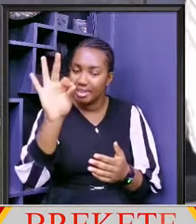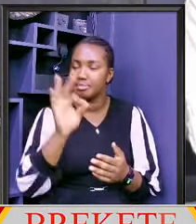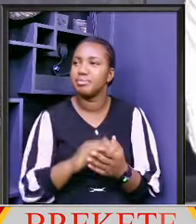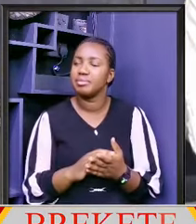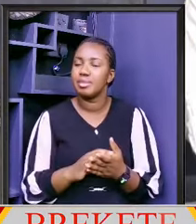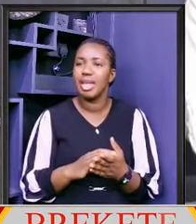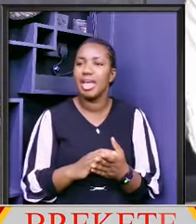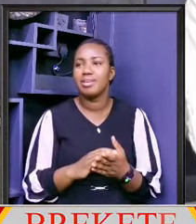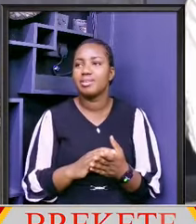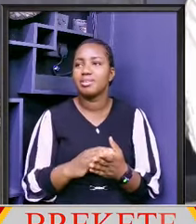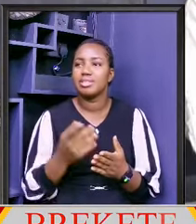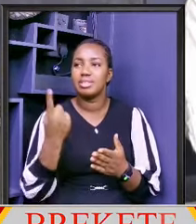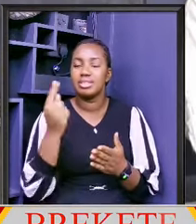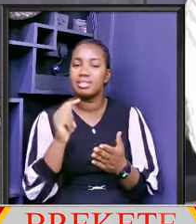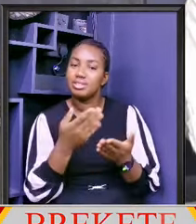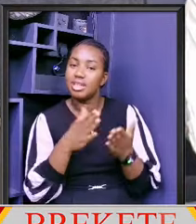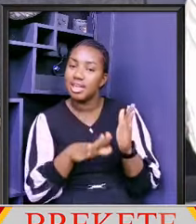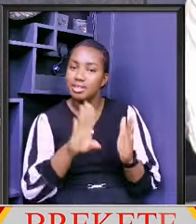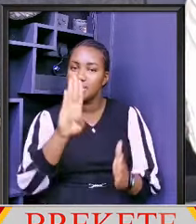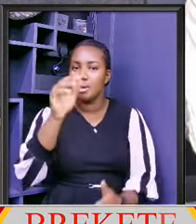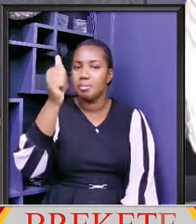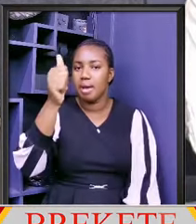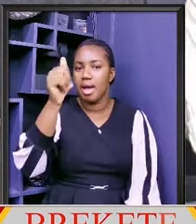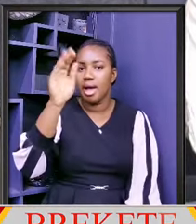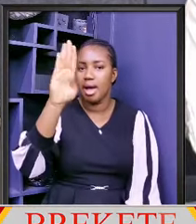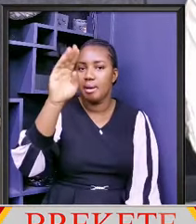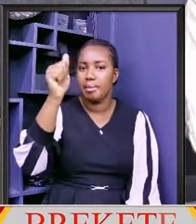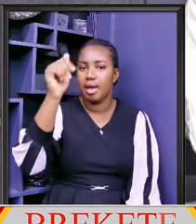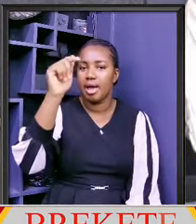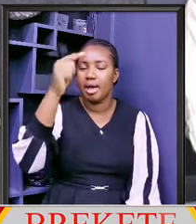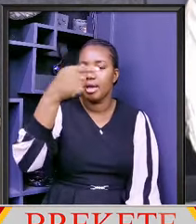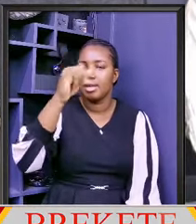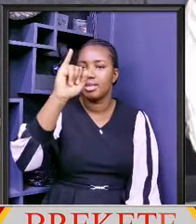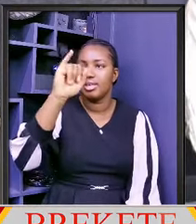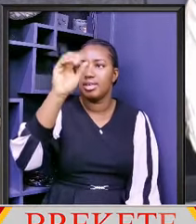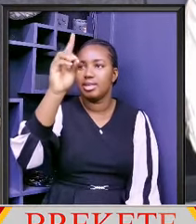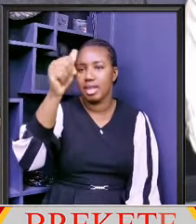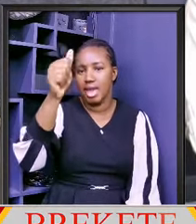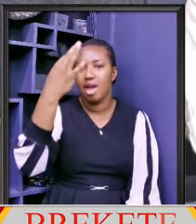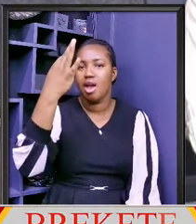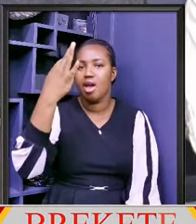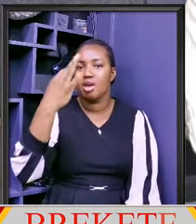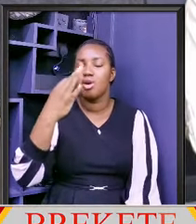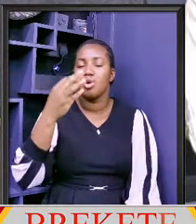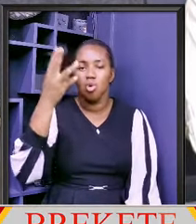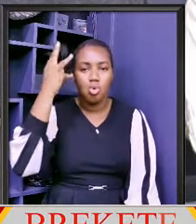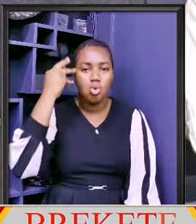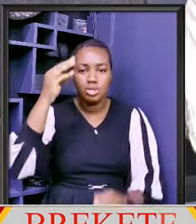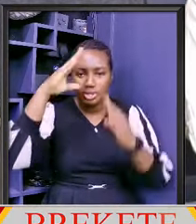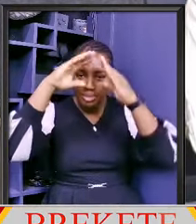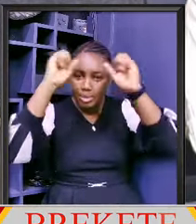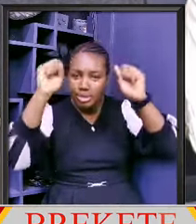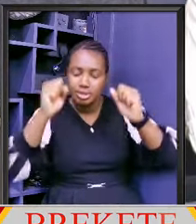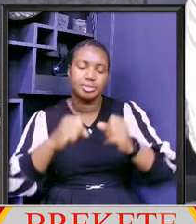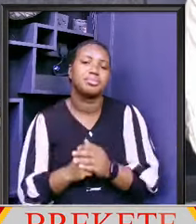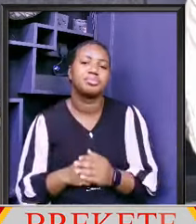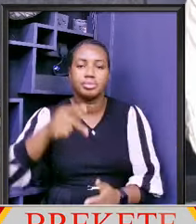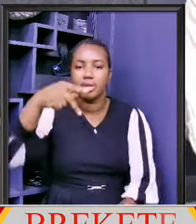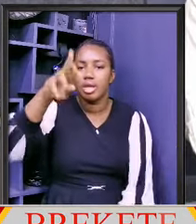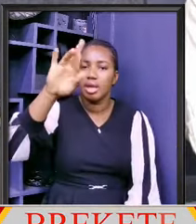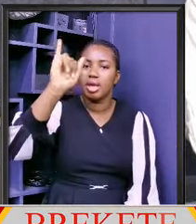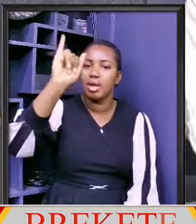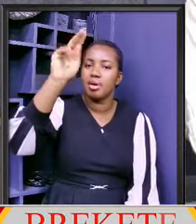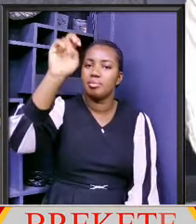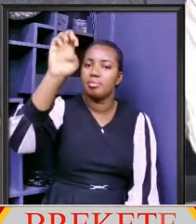2009. Late President Babangida emerged as the president of Akomora. Prince Adebayo